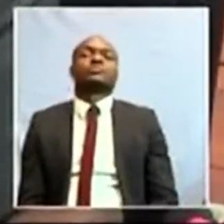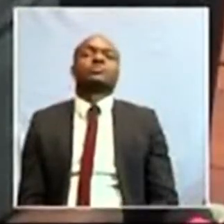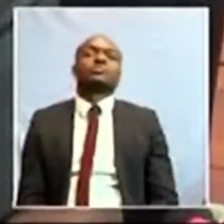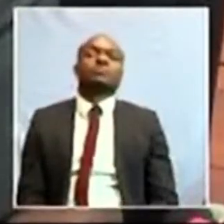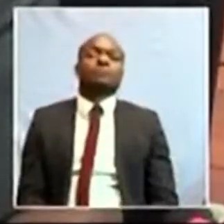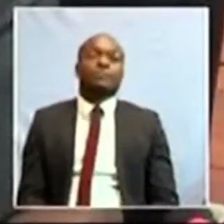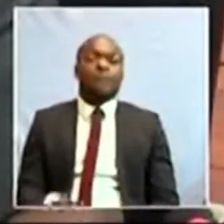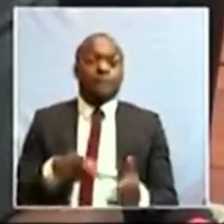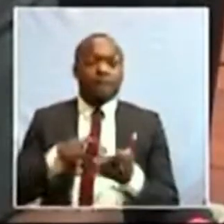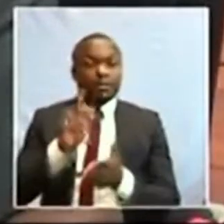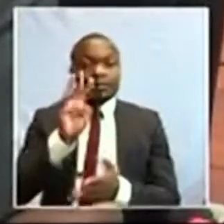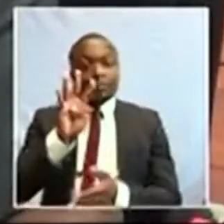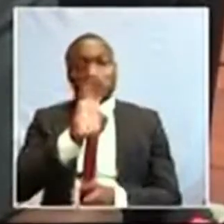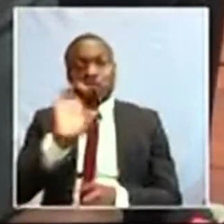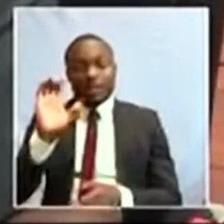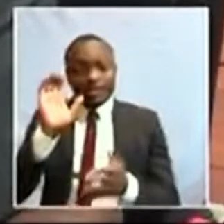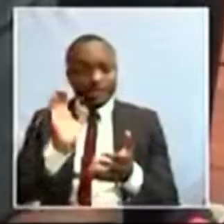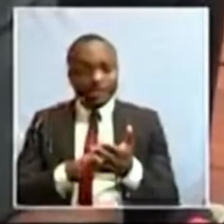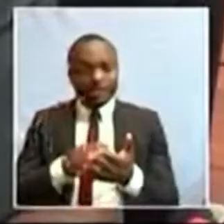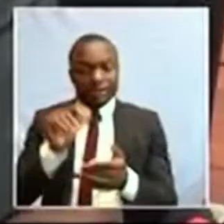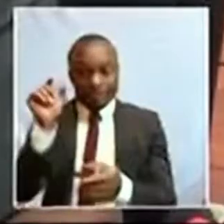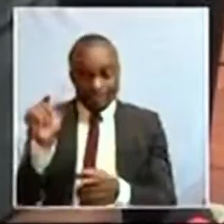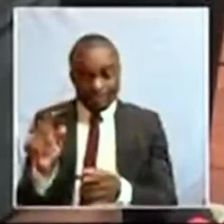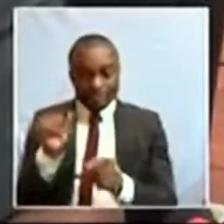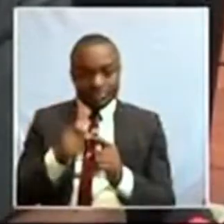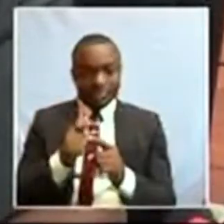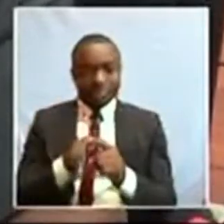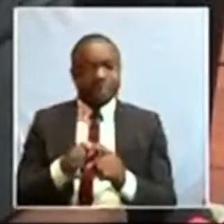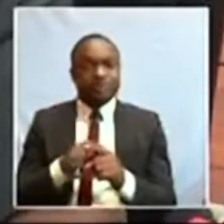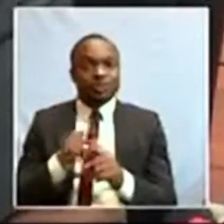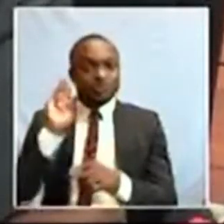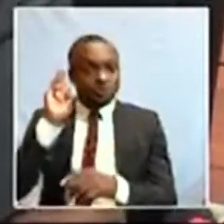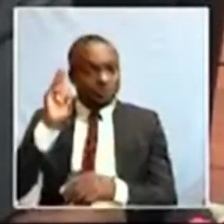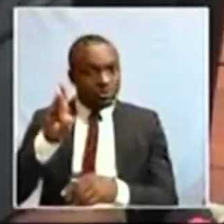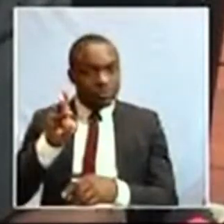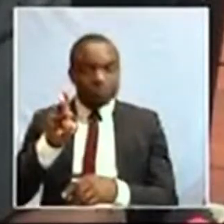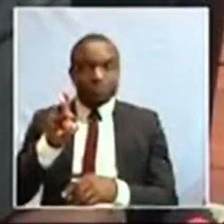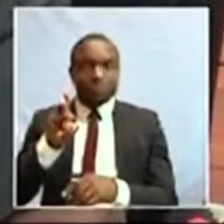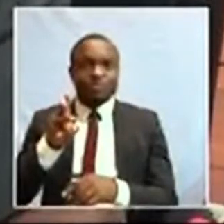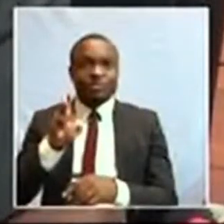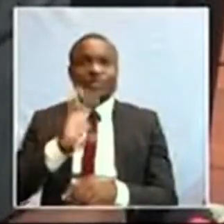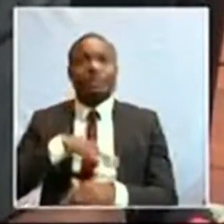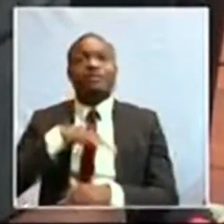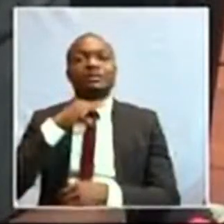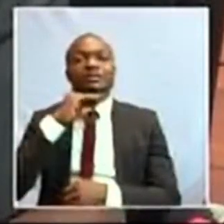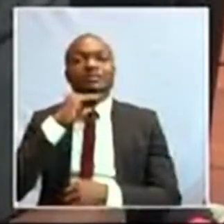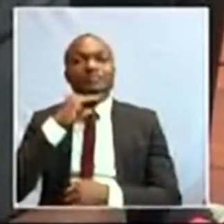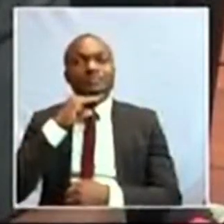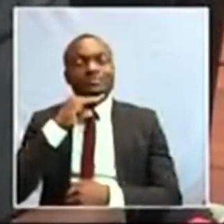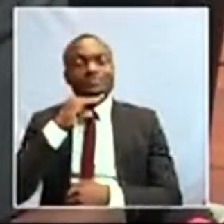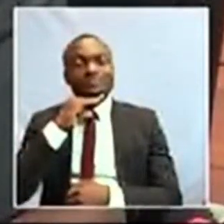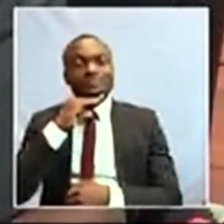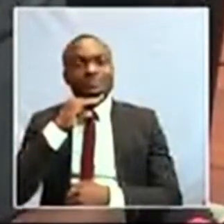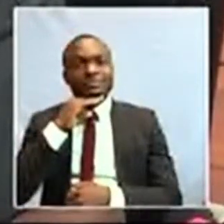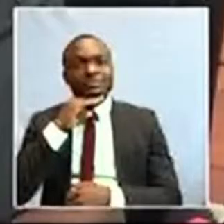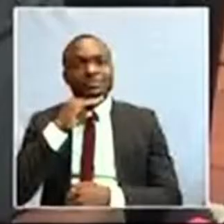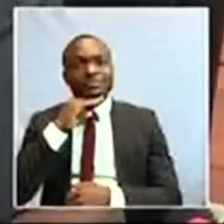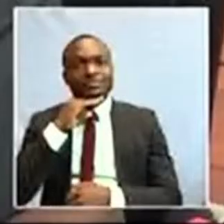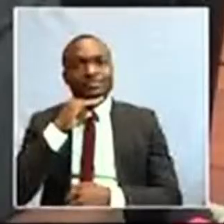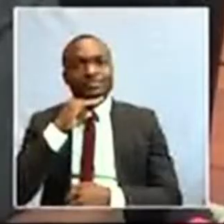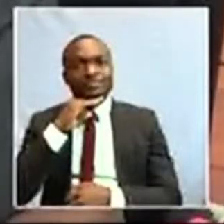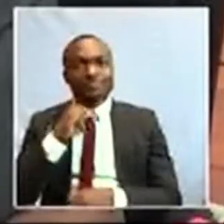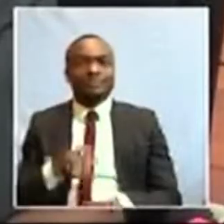a payment of 400,000 per month will be feasible or possible or